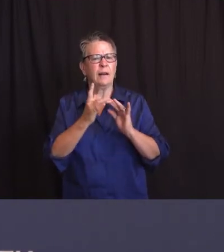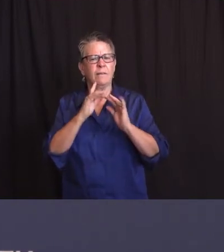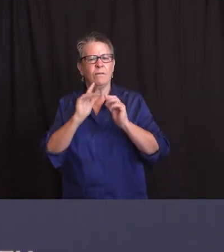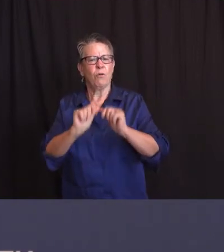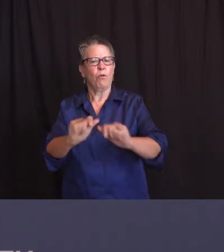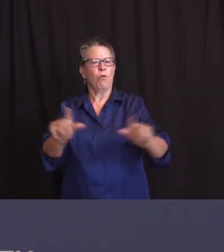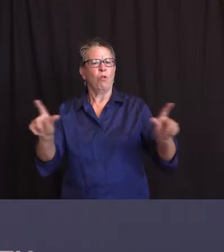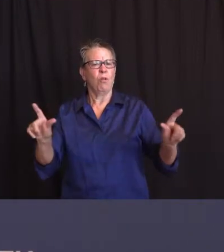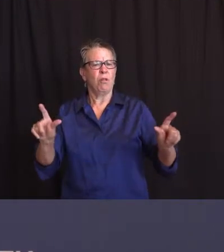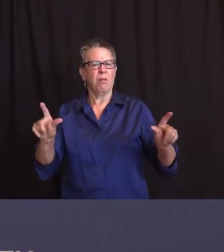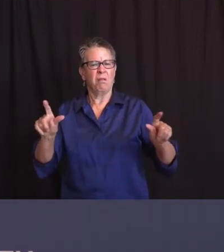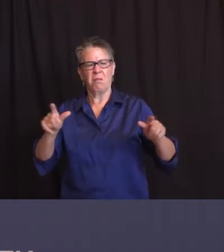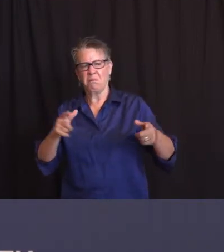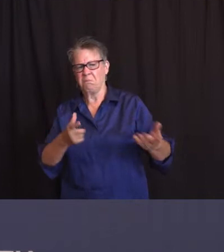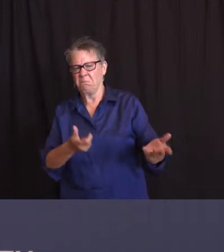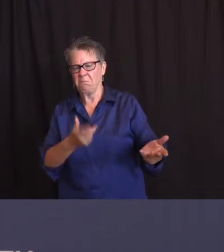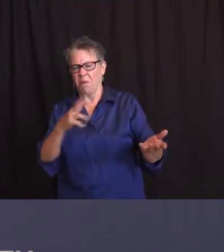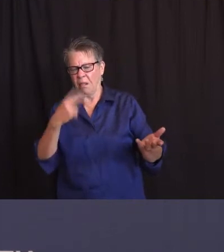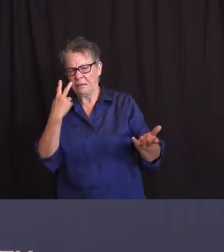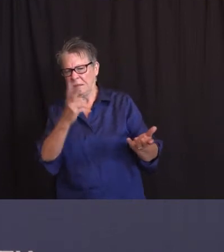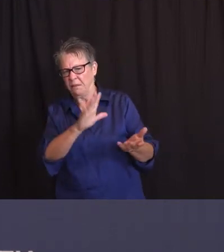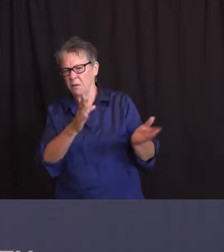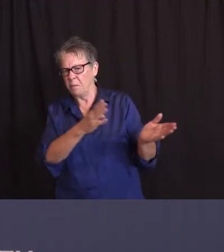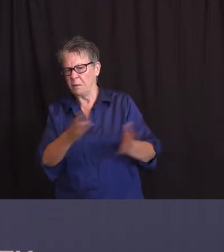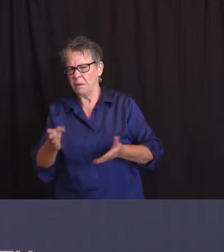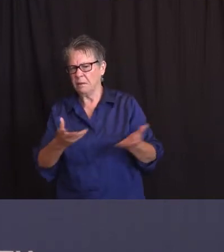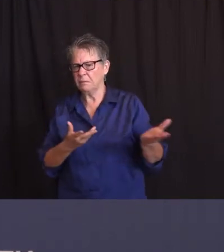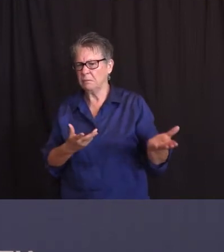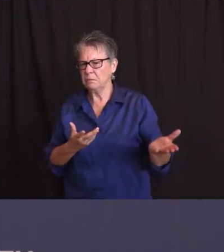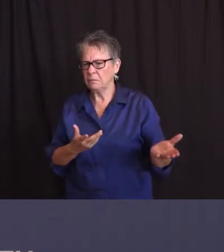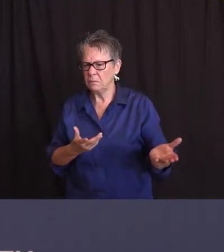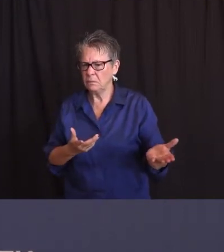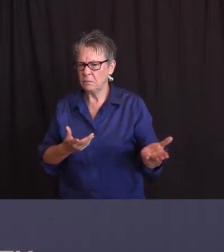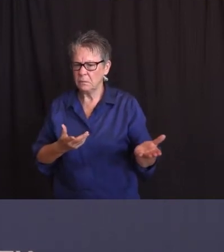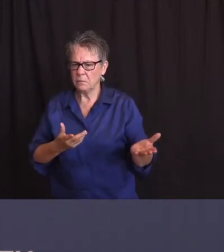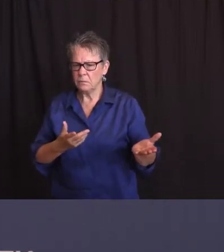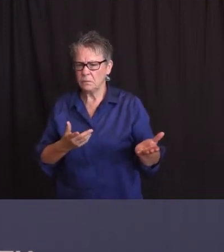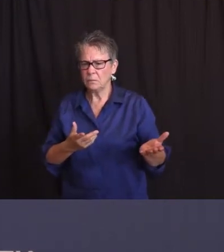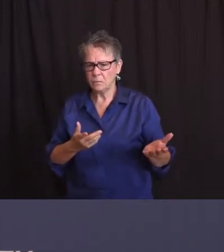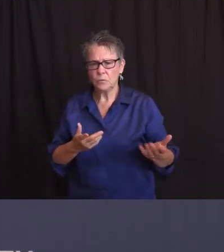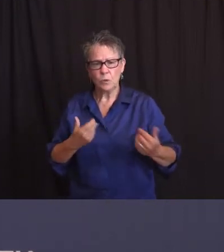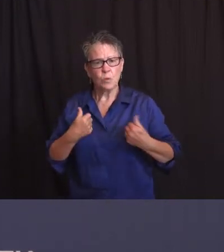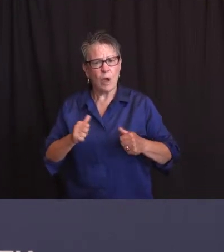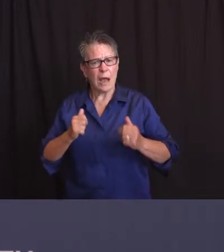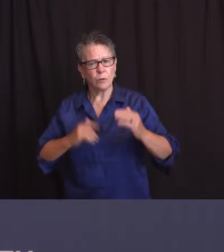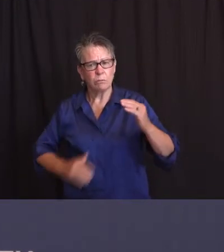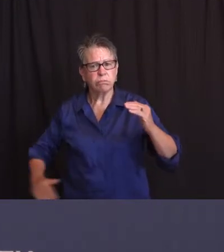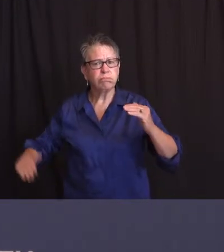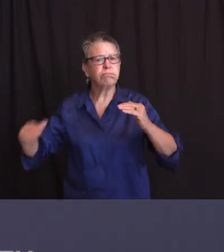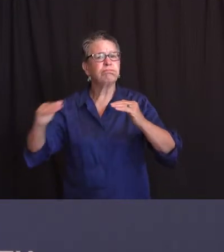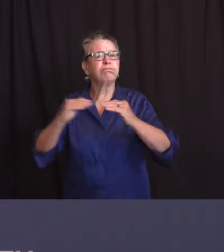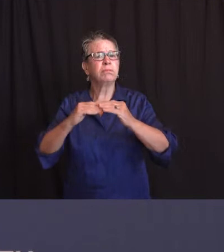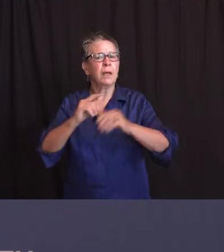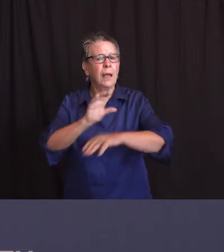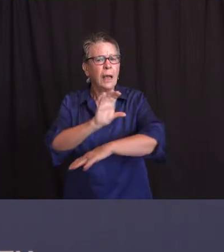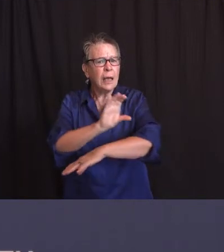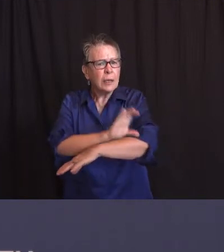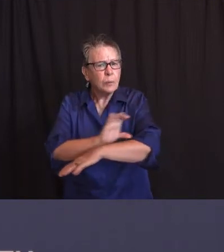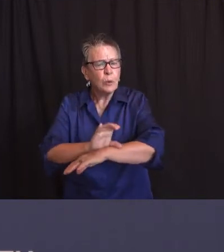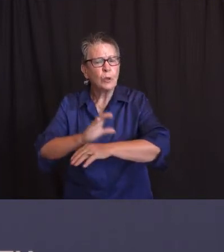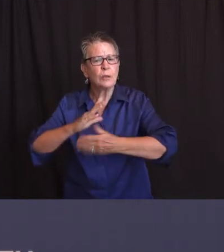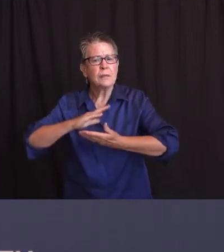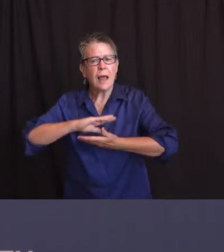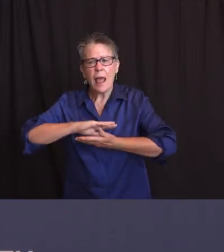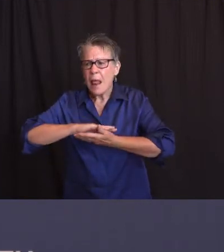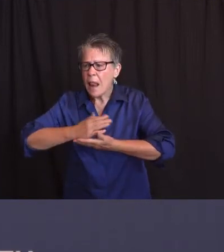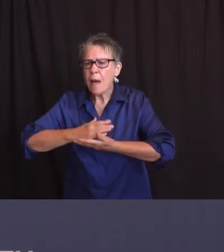into closing the digital divide, and we closed it from 231,000 last August to 0 midway through the